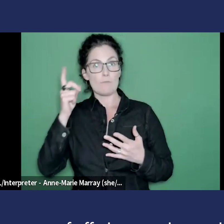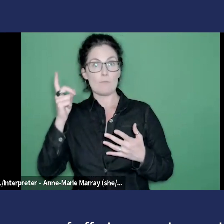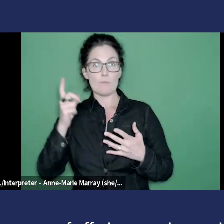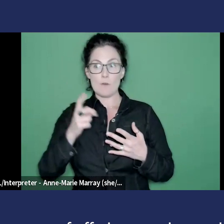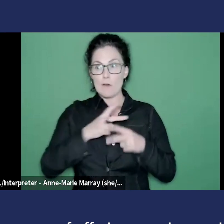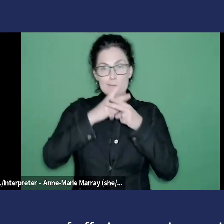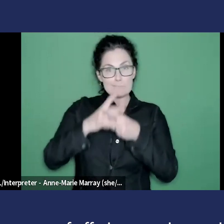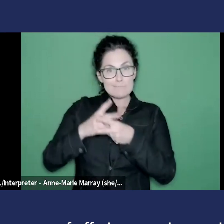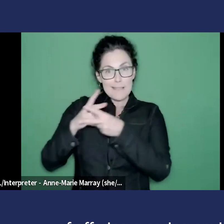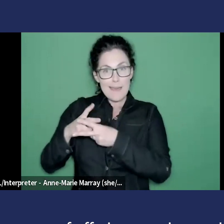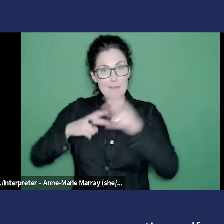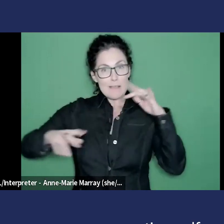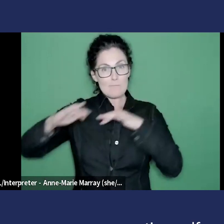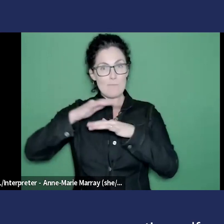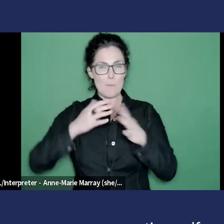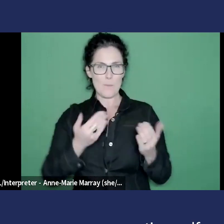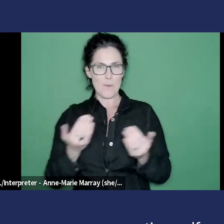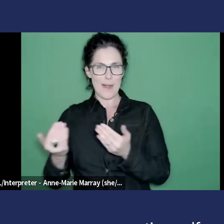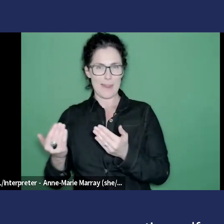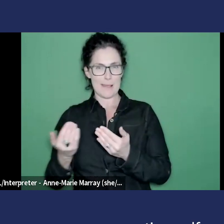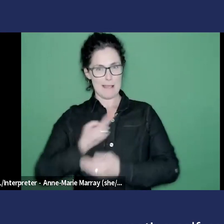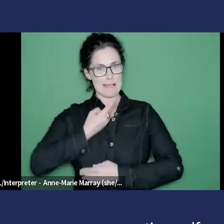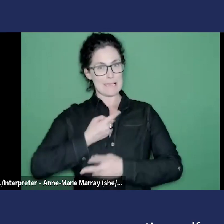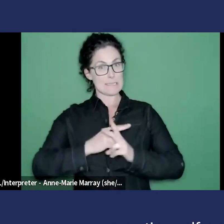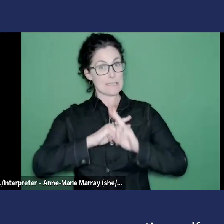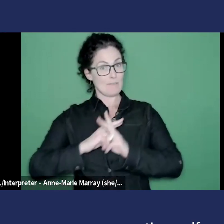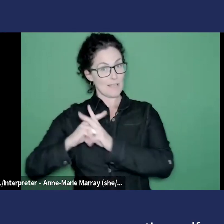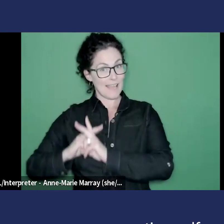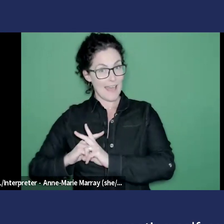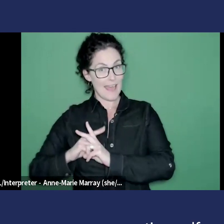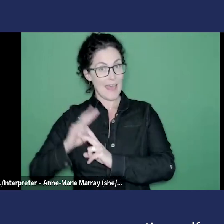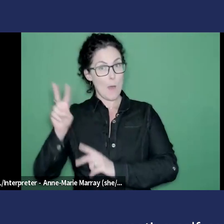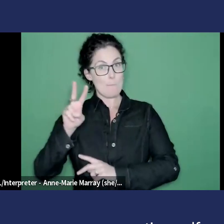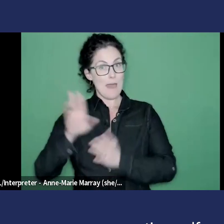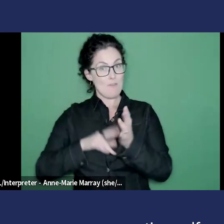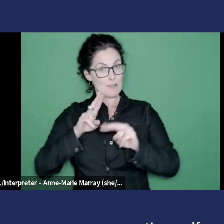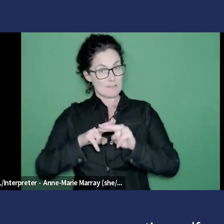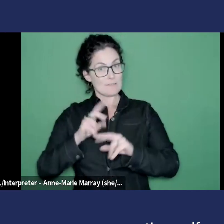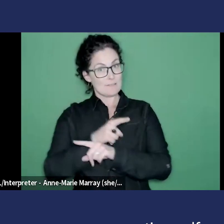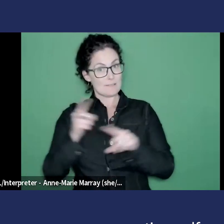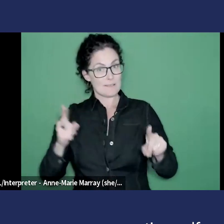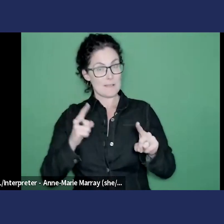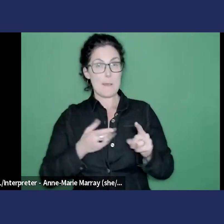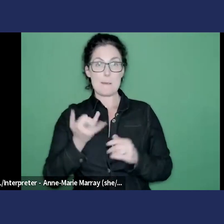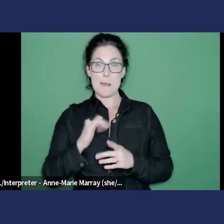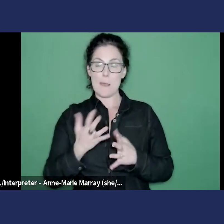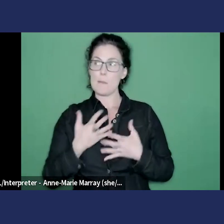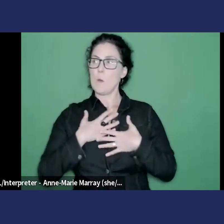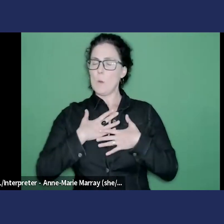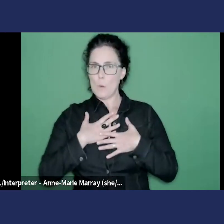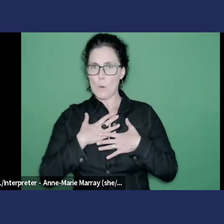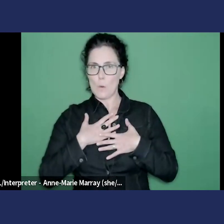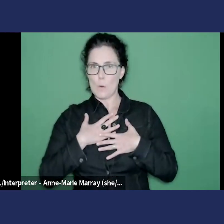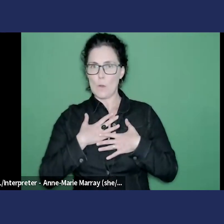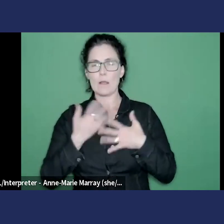environment, welcoming, promoting self-care practices that allow parent carers to come home to themselves. So things